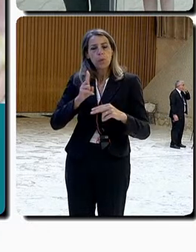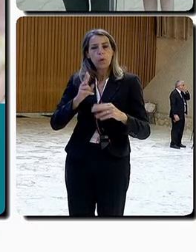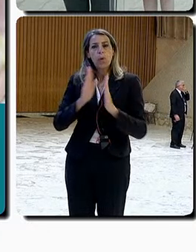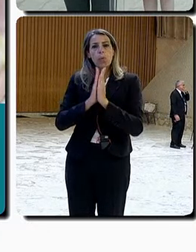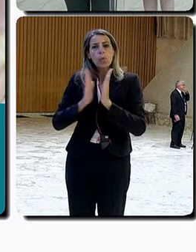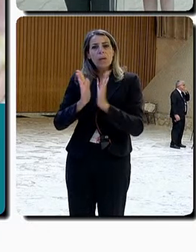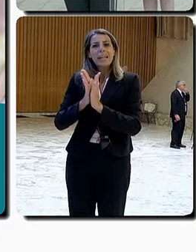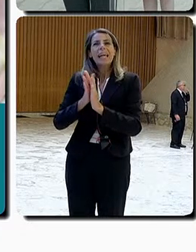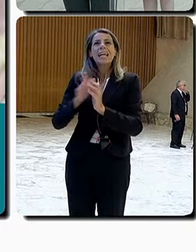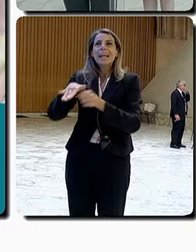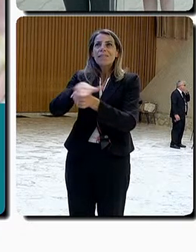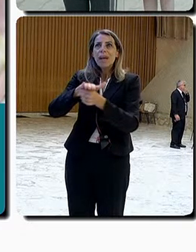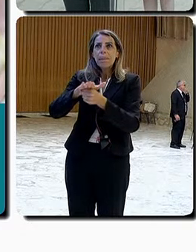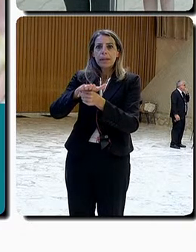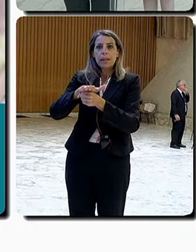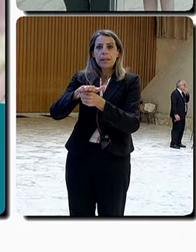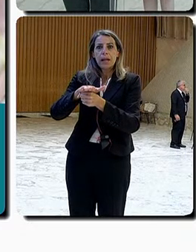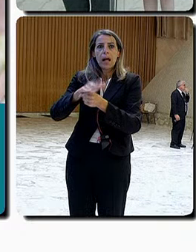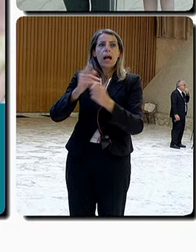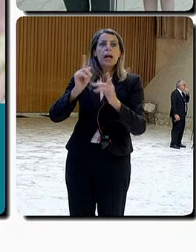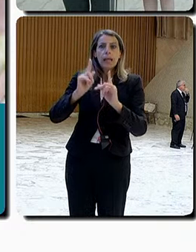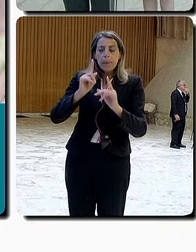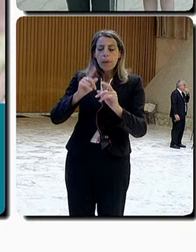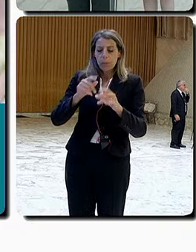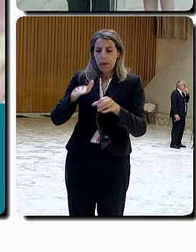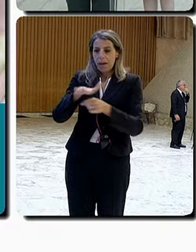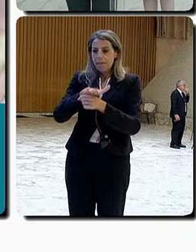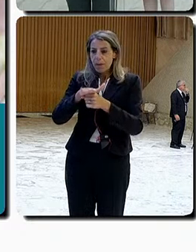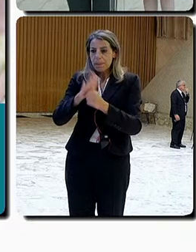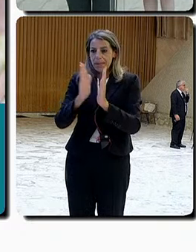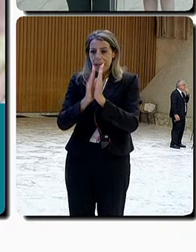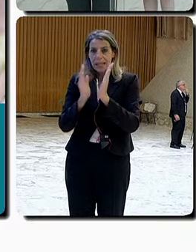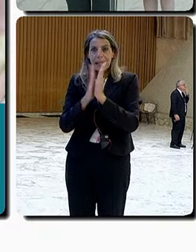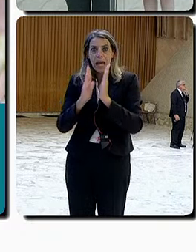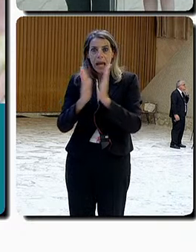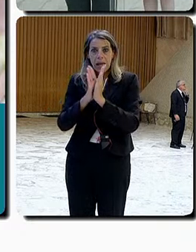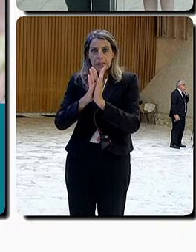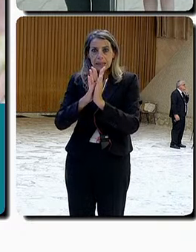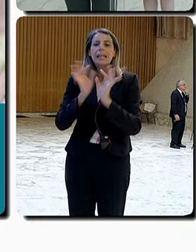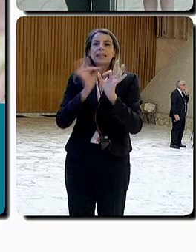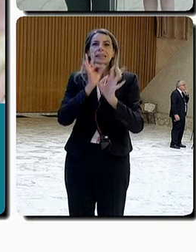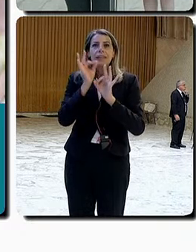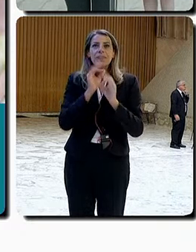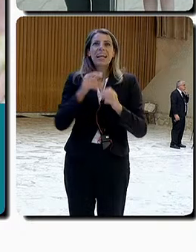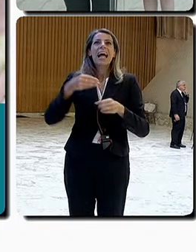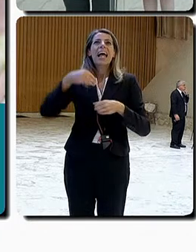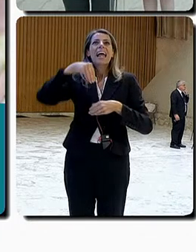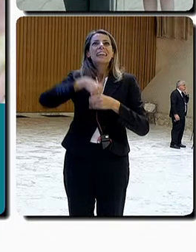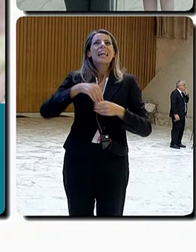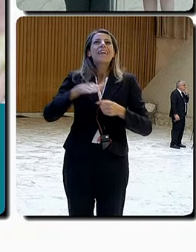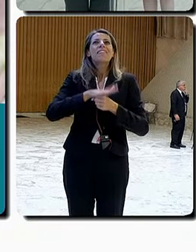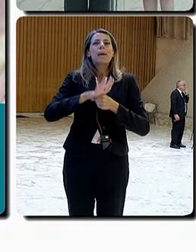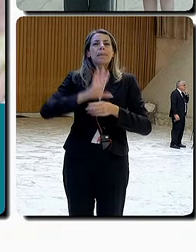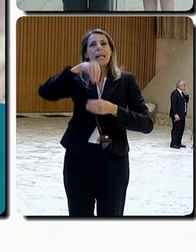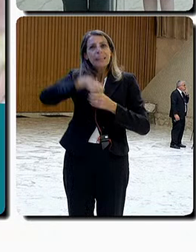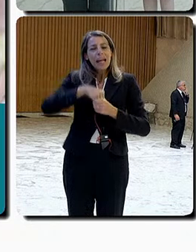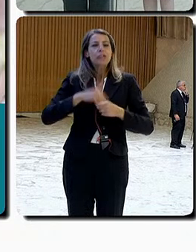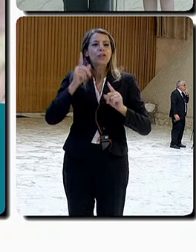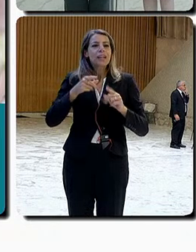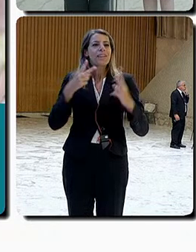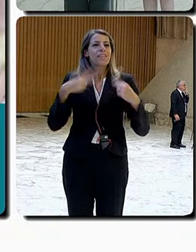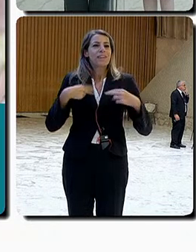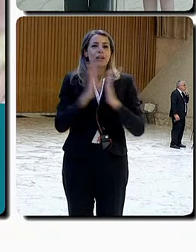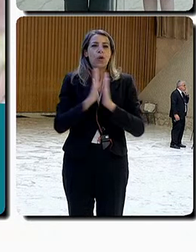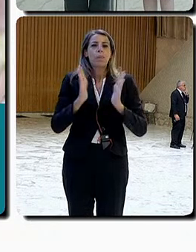of families, church. We must live the church within our families, end quote. Cardinal Grech also noted the need